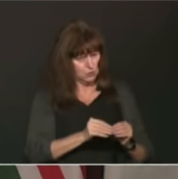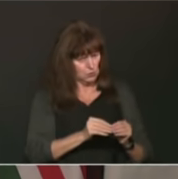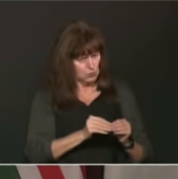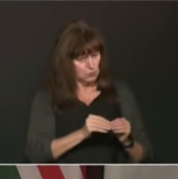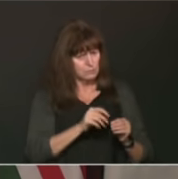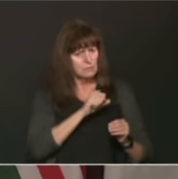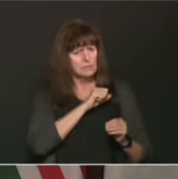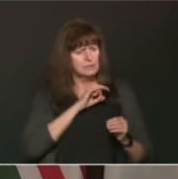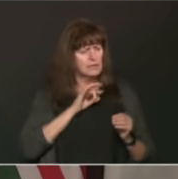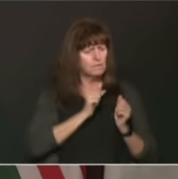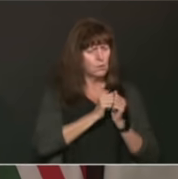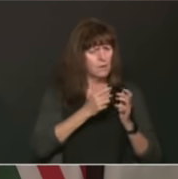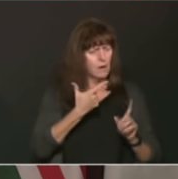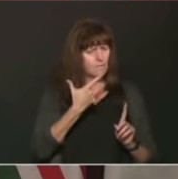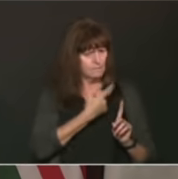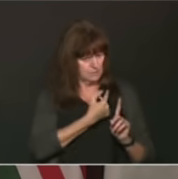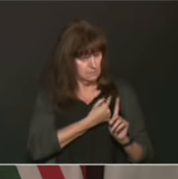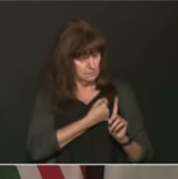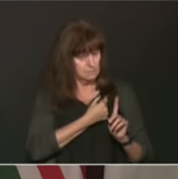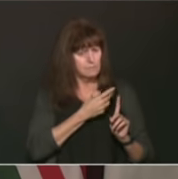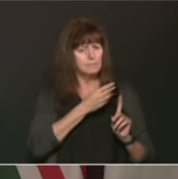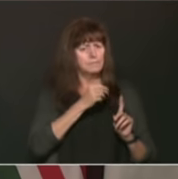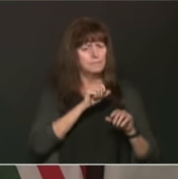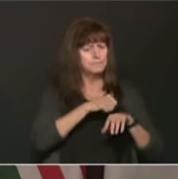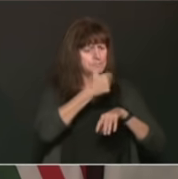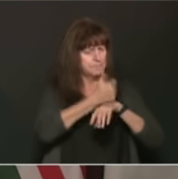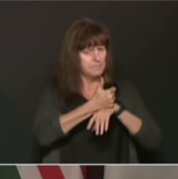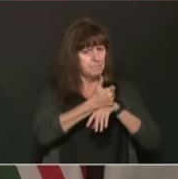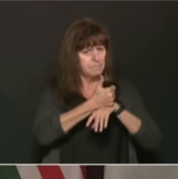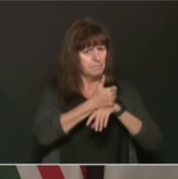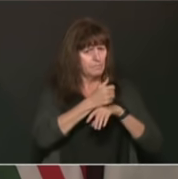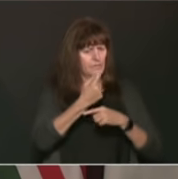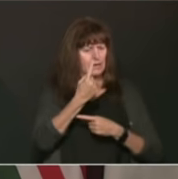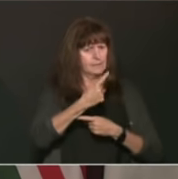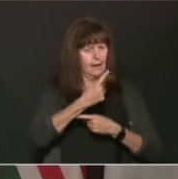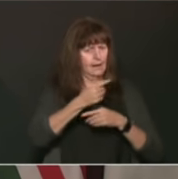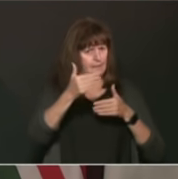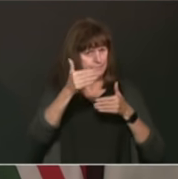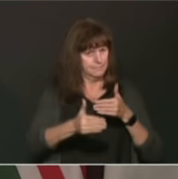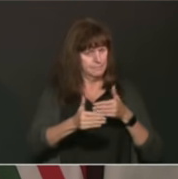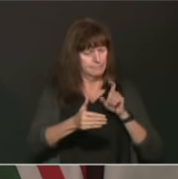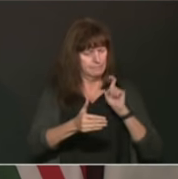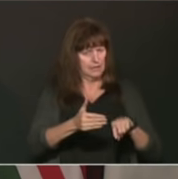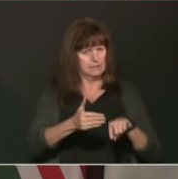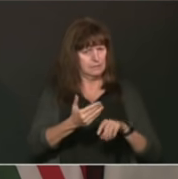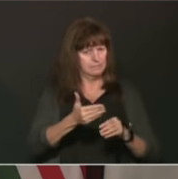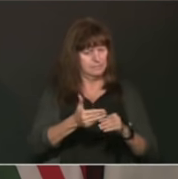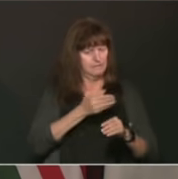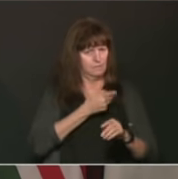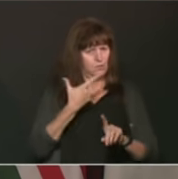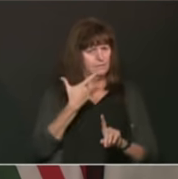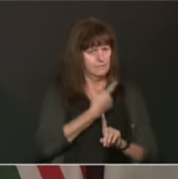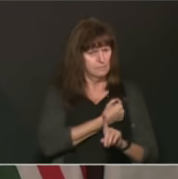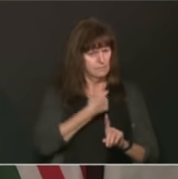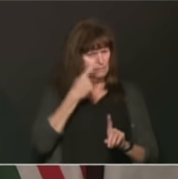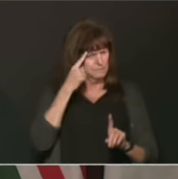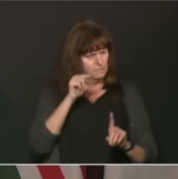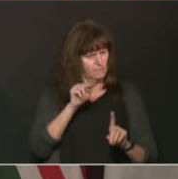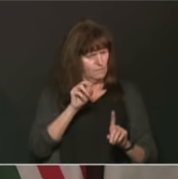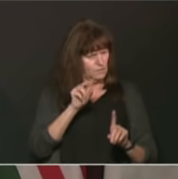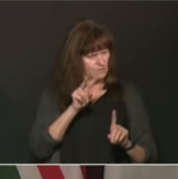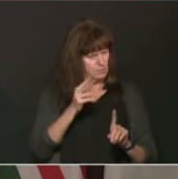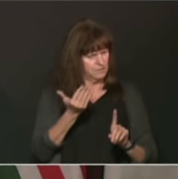when a worker must be immunized by. And I think that's November 15th. For acute